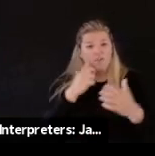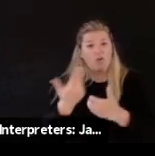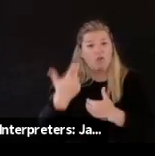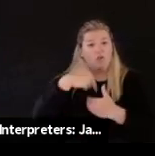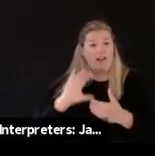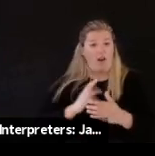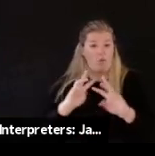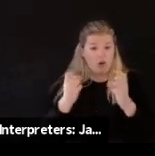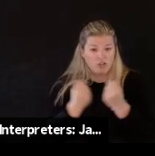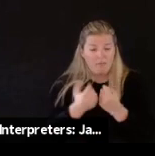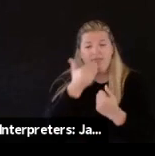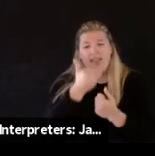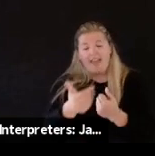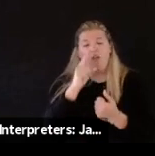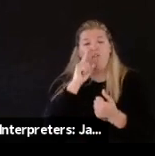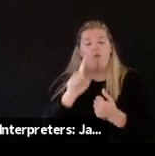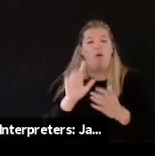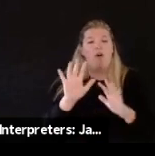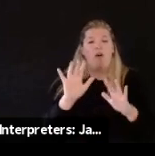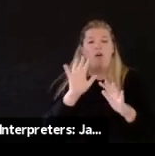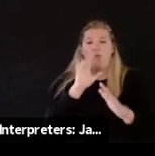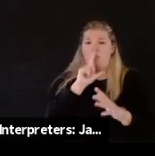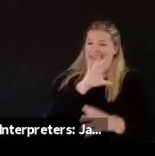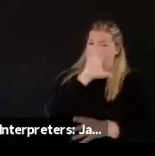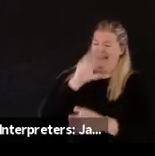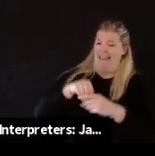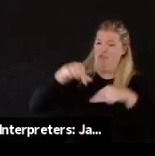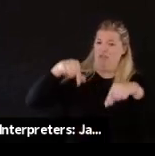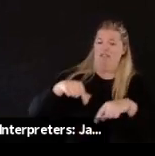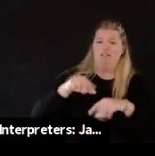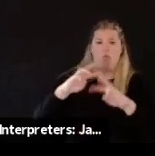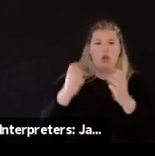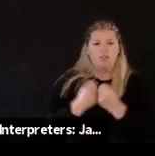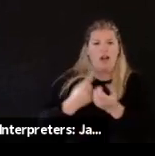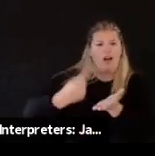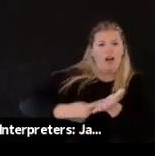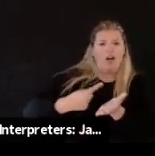engaging in this workshop and conversation.